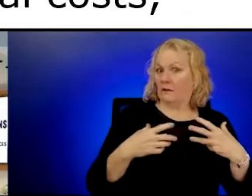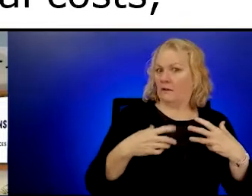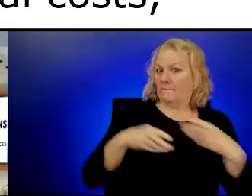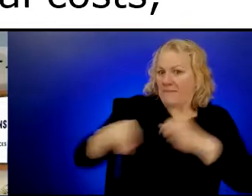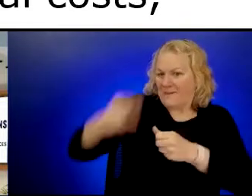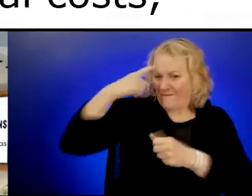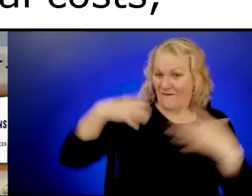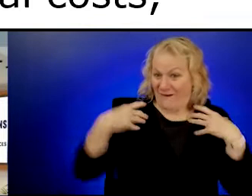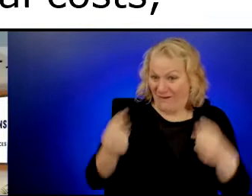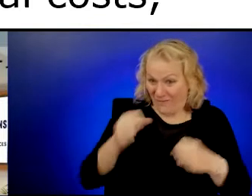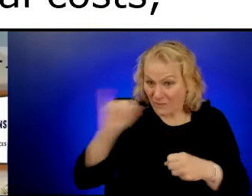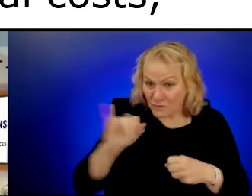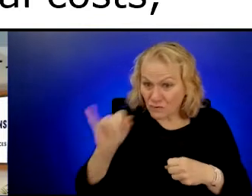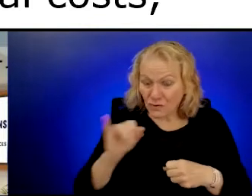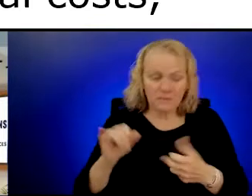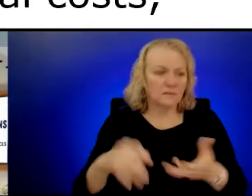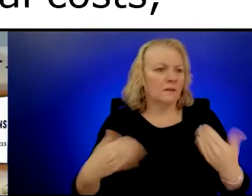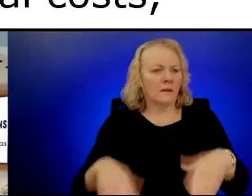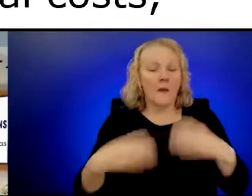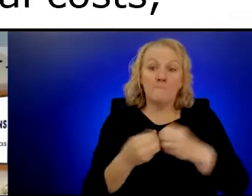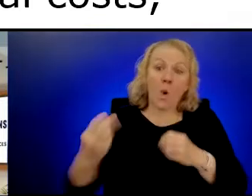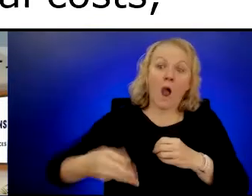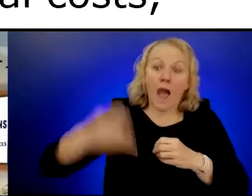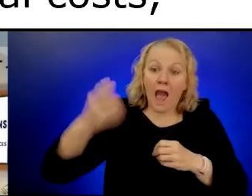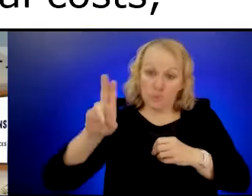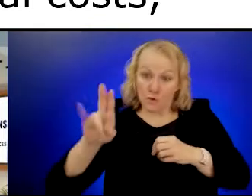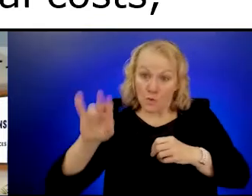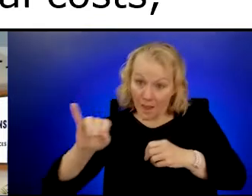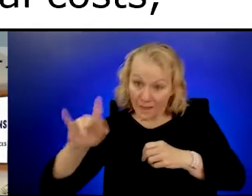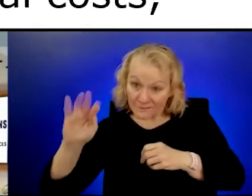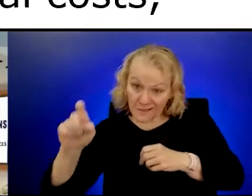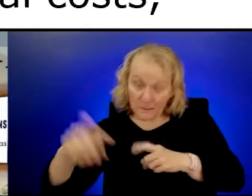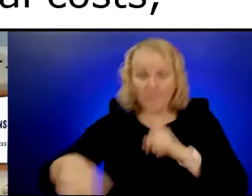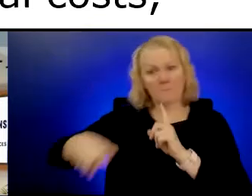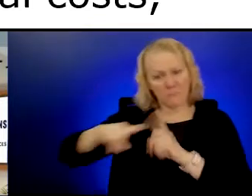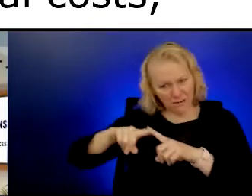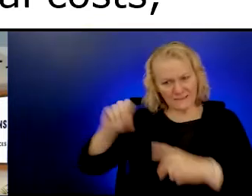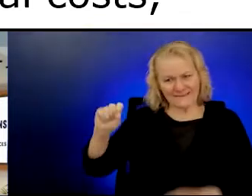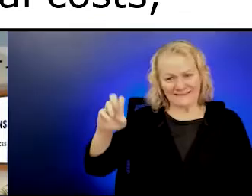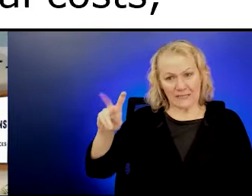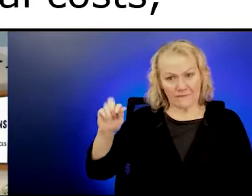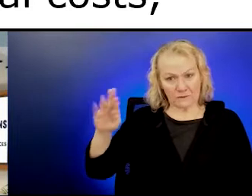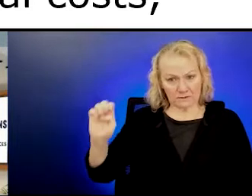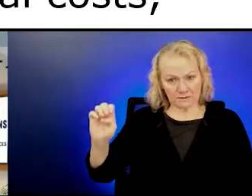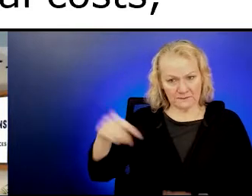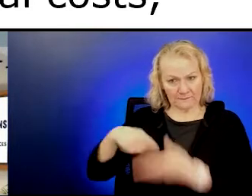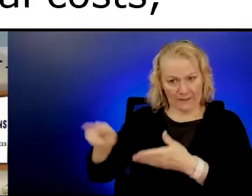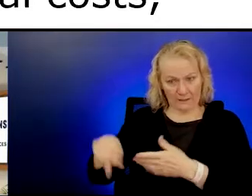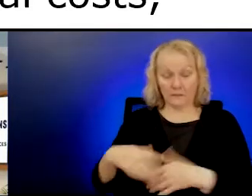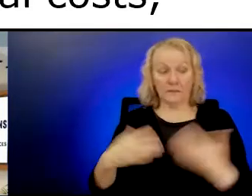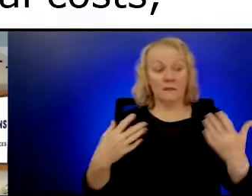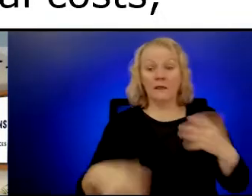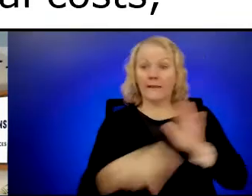coverage, higher unemployment taxes, and severance pay. Side effects of turnover, such